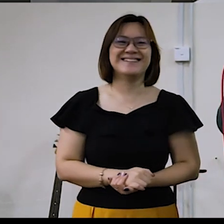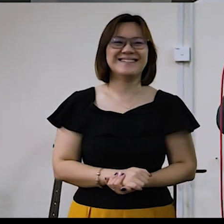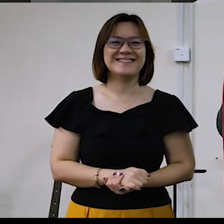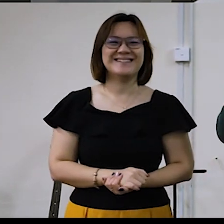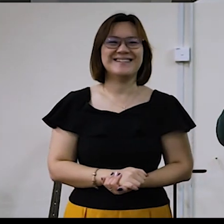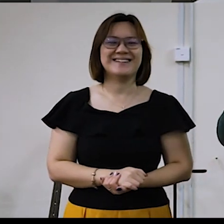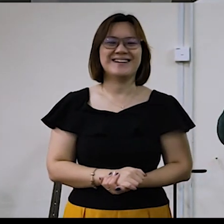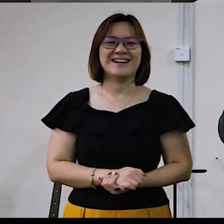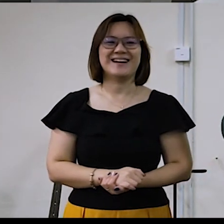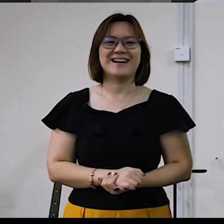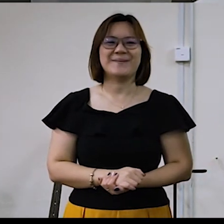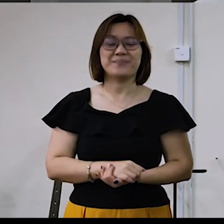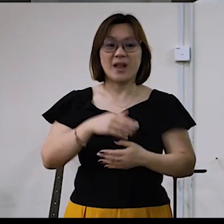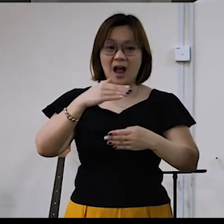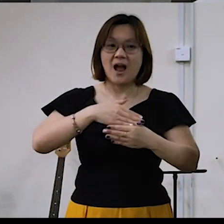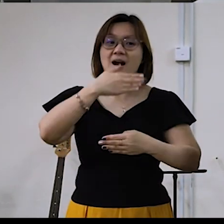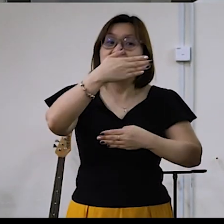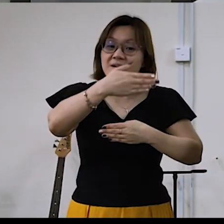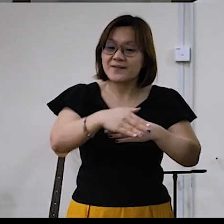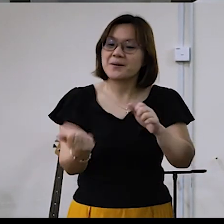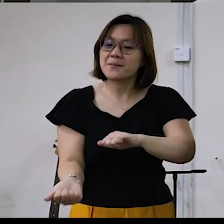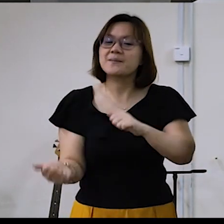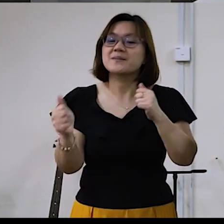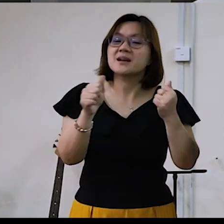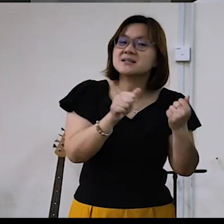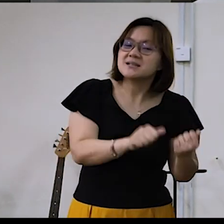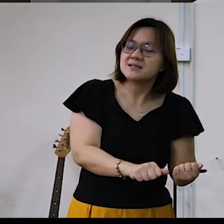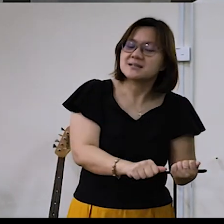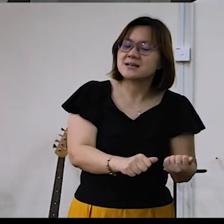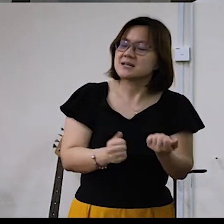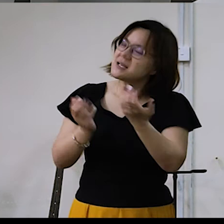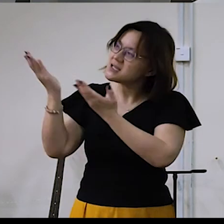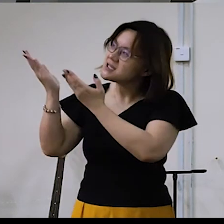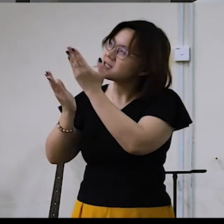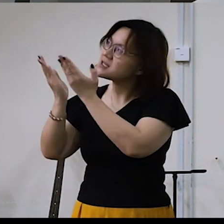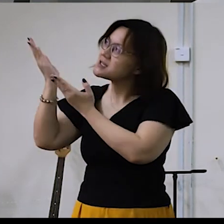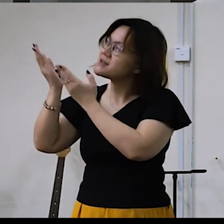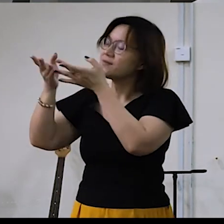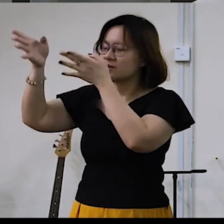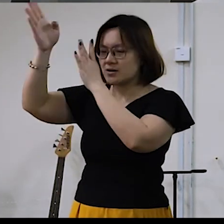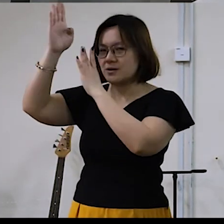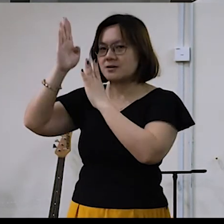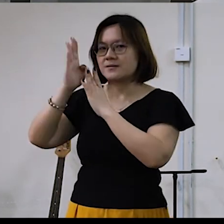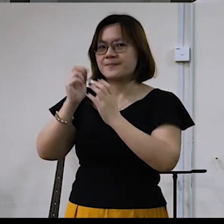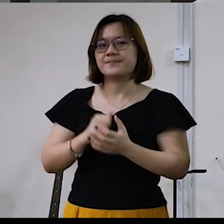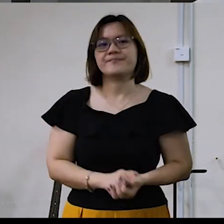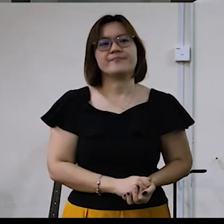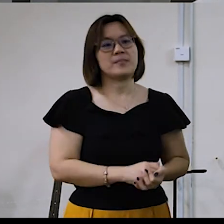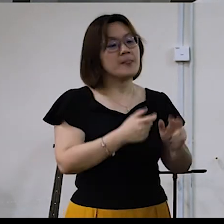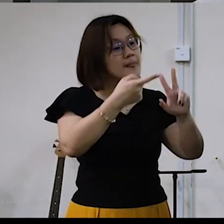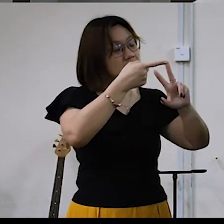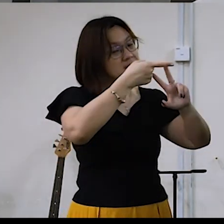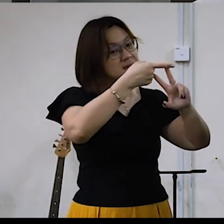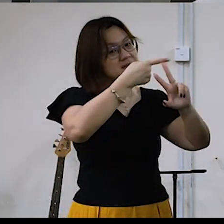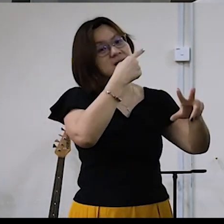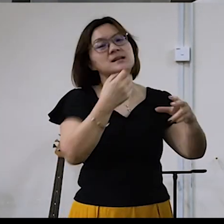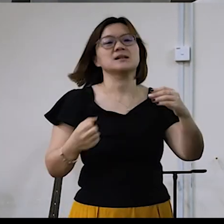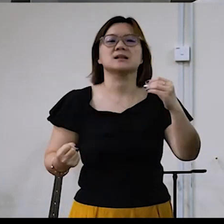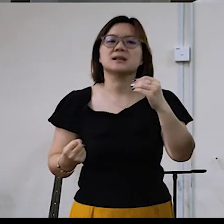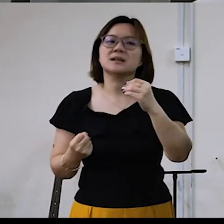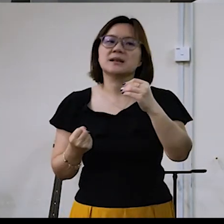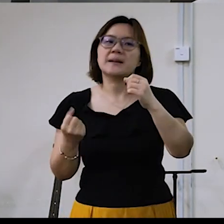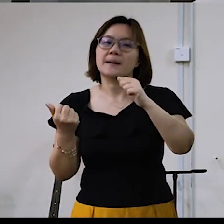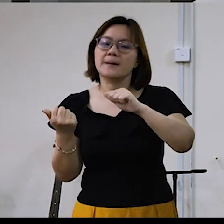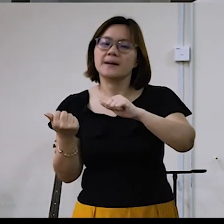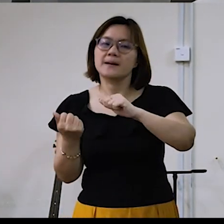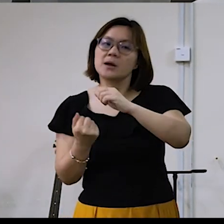when you get that power. And the last point, growing in the spiritual gift. There are a lot of spiritual gifts